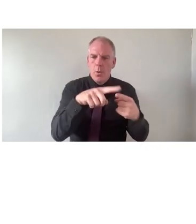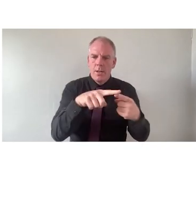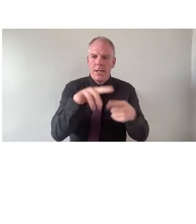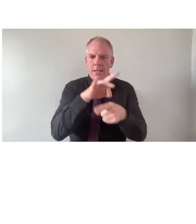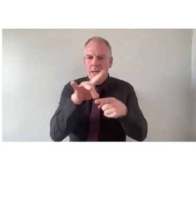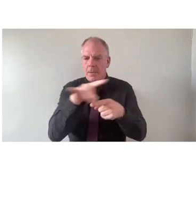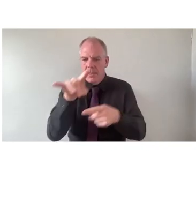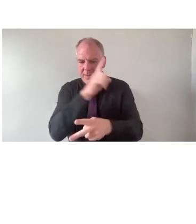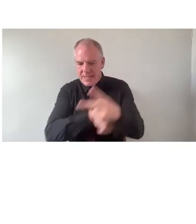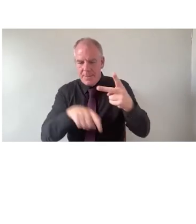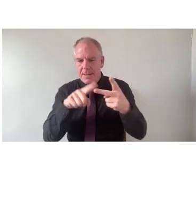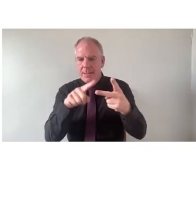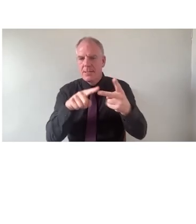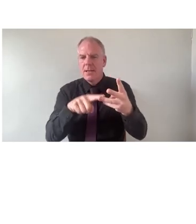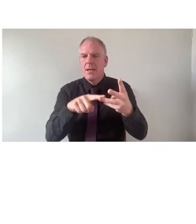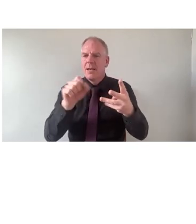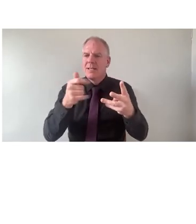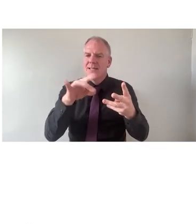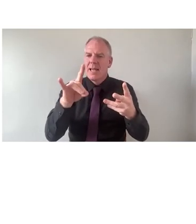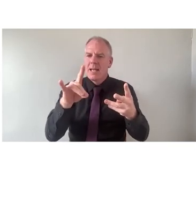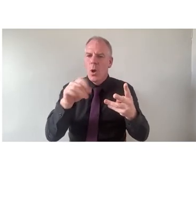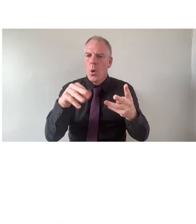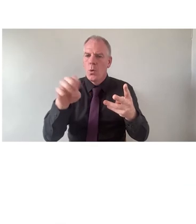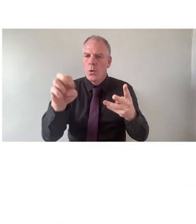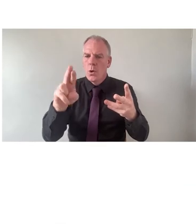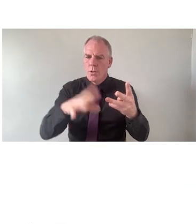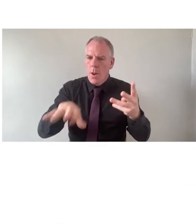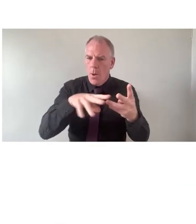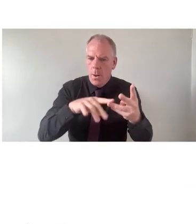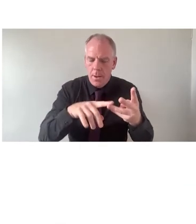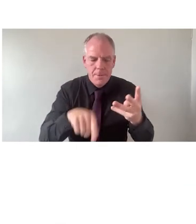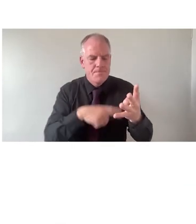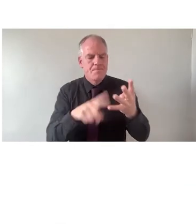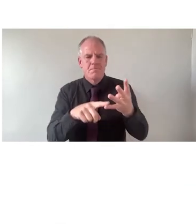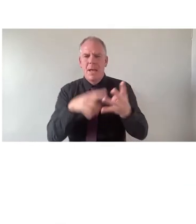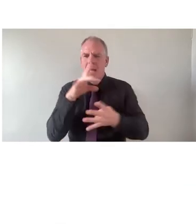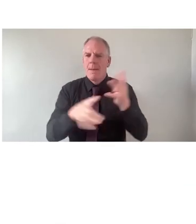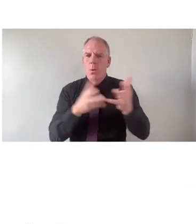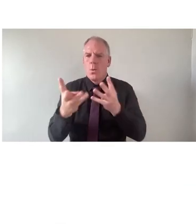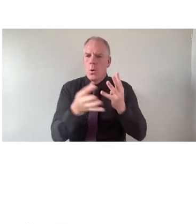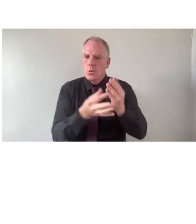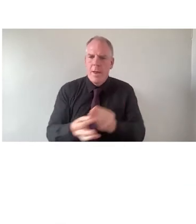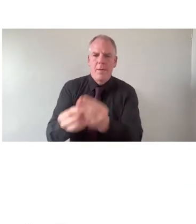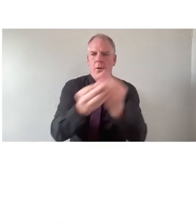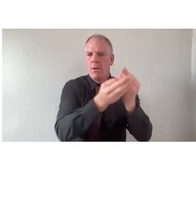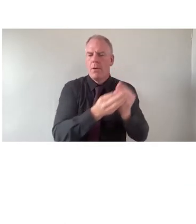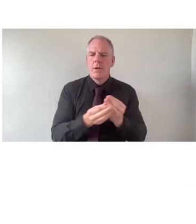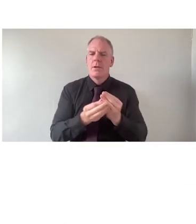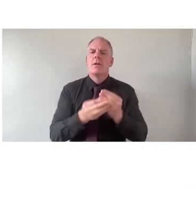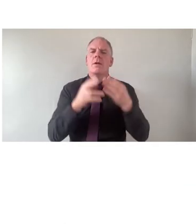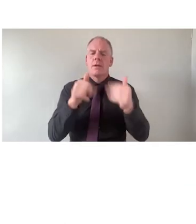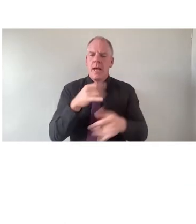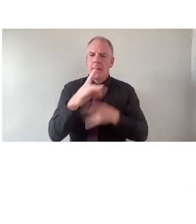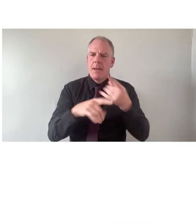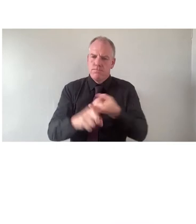are the types of stakeholders that are found locally, and how can we sort of make this all work together to really concretize all